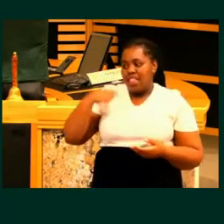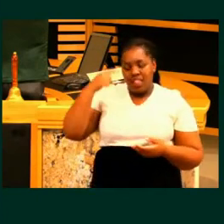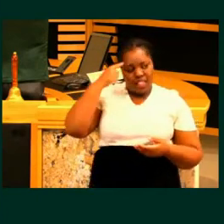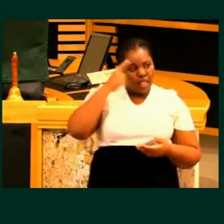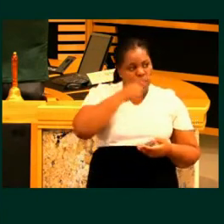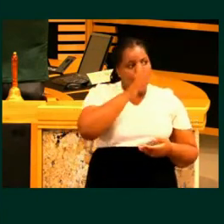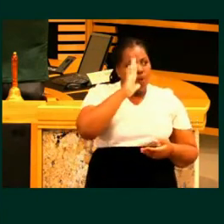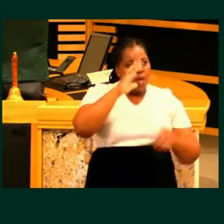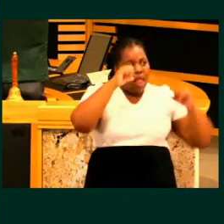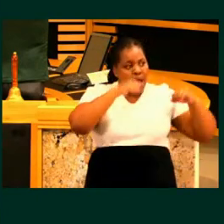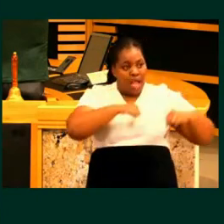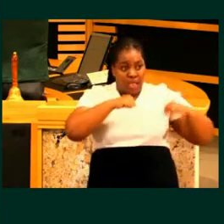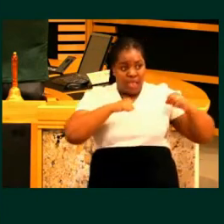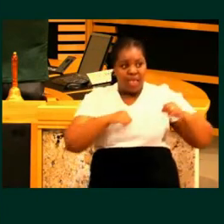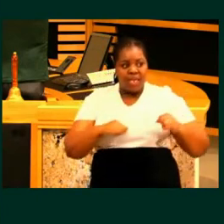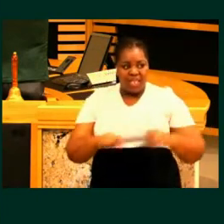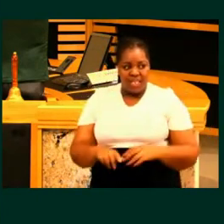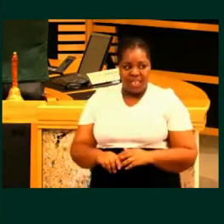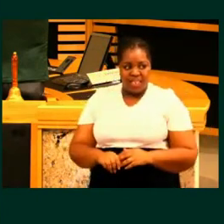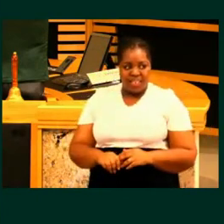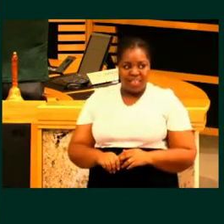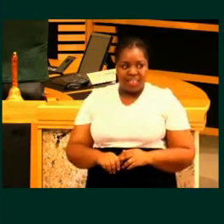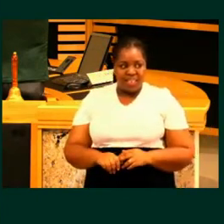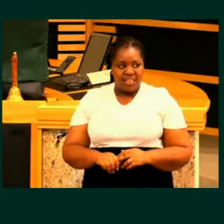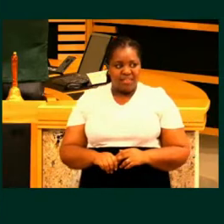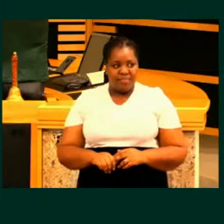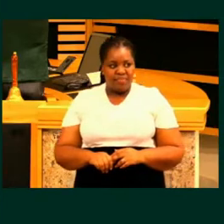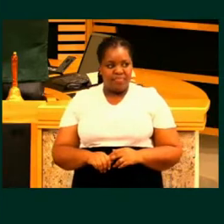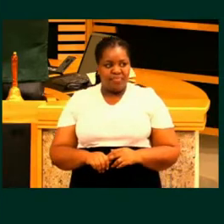to agree